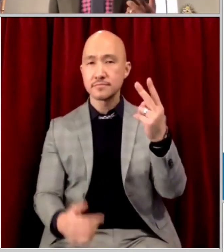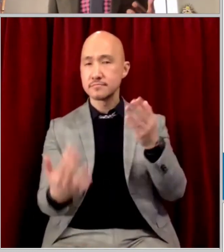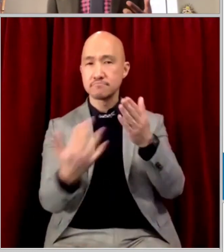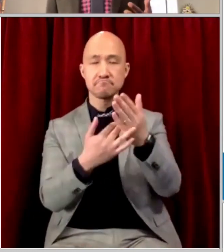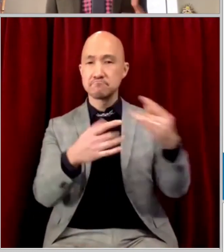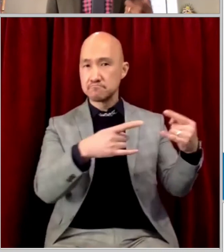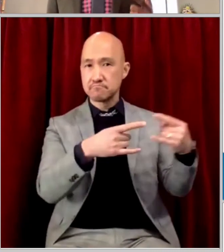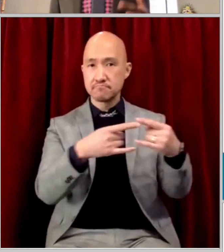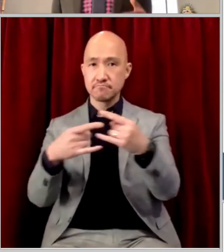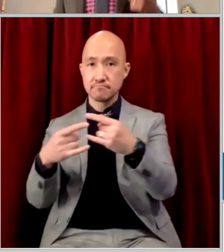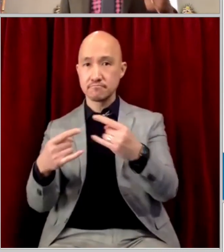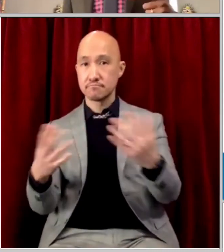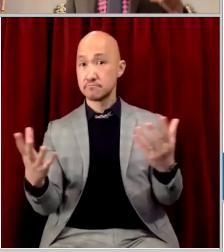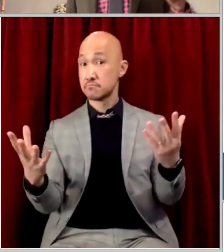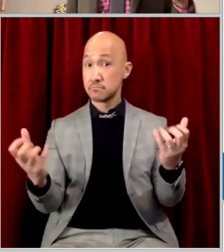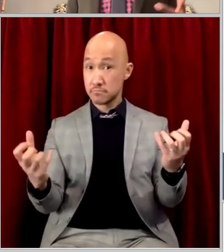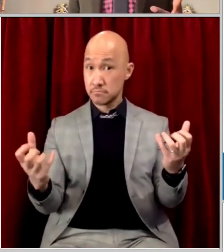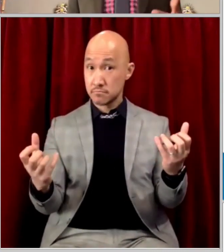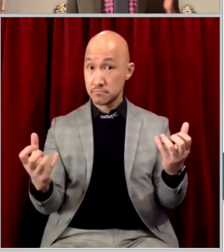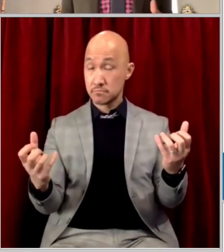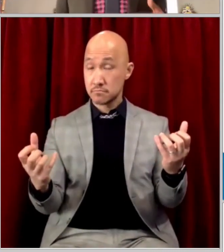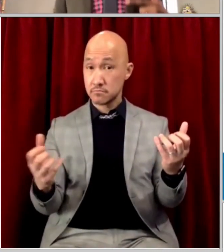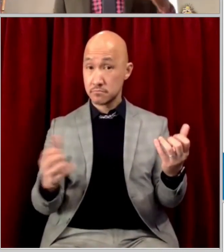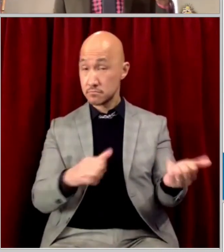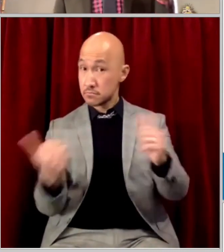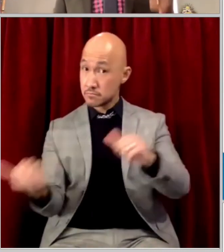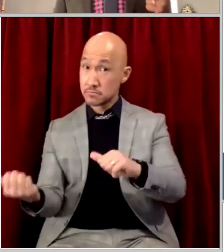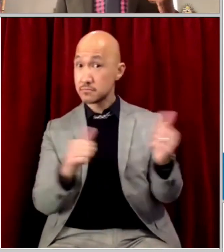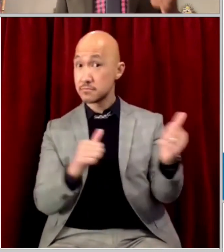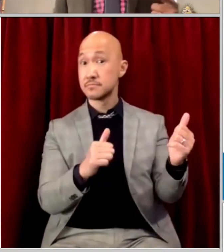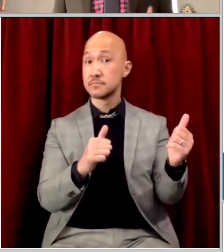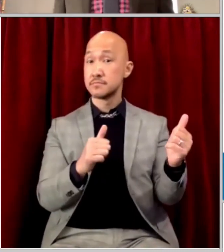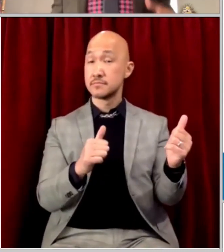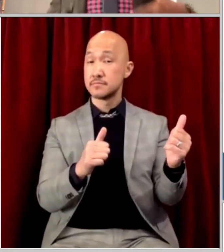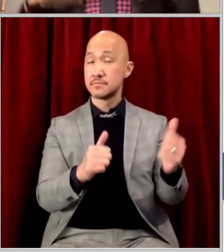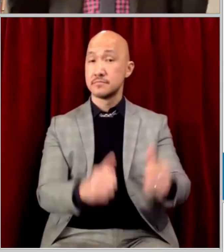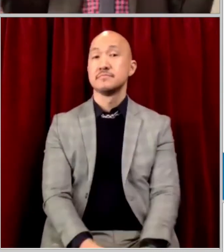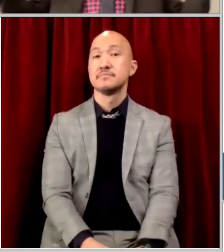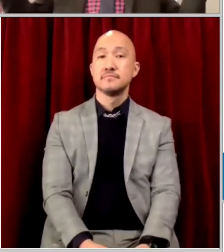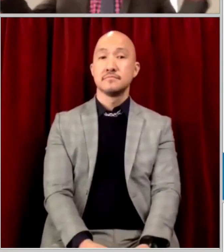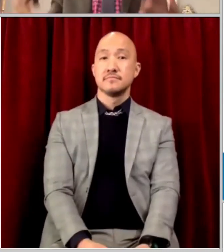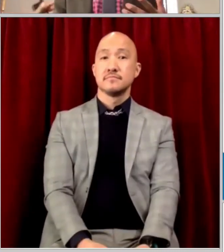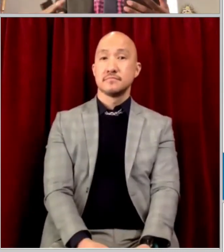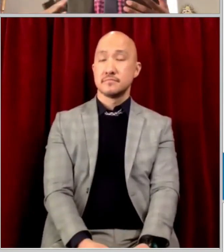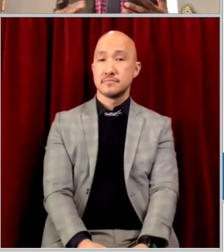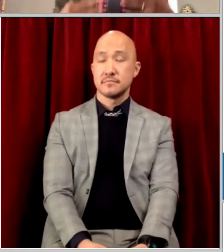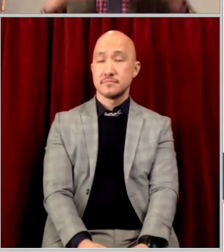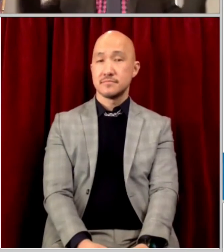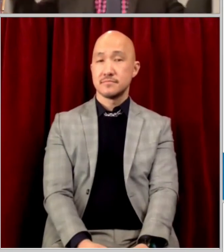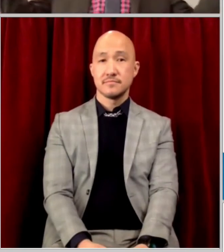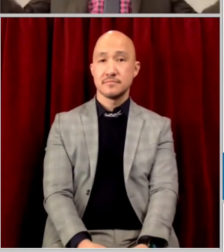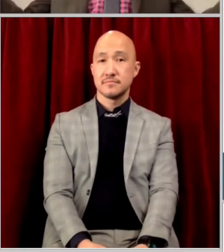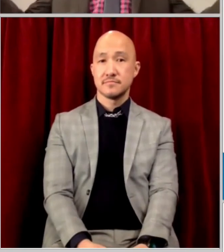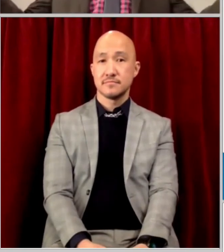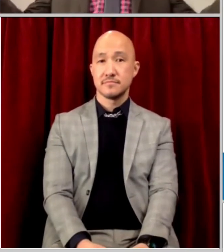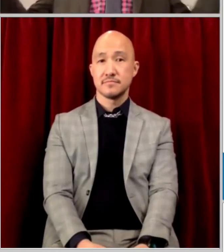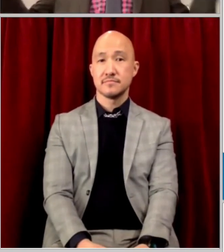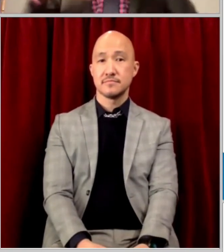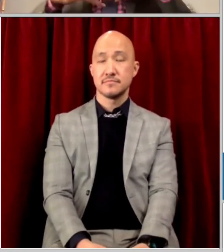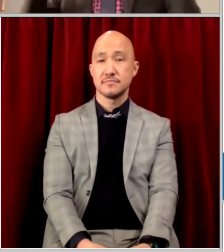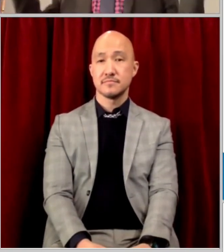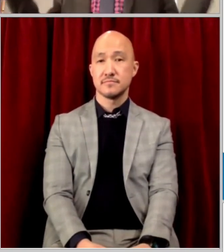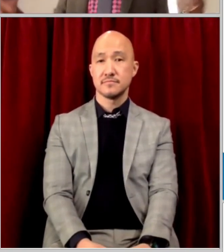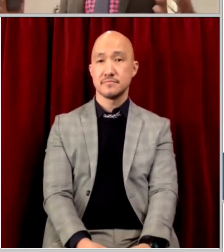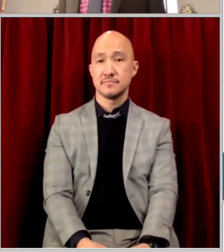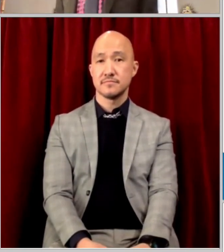what they're waiting for in their lives? Why am I waiting to allow the light of God to burn brightly in me so that I can be salt of the